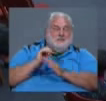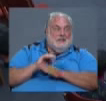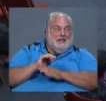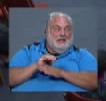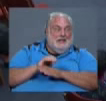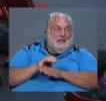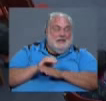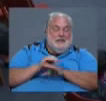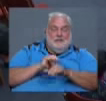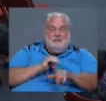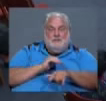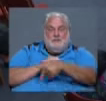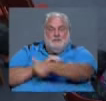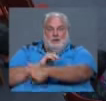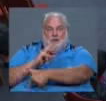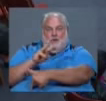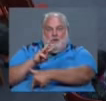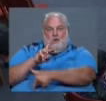Director Wright.